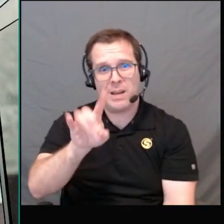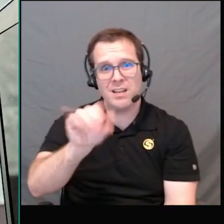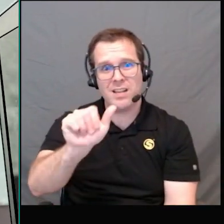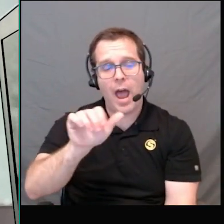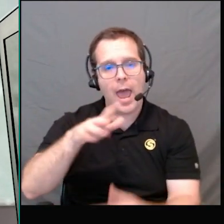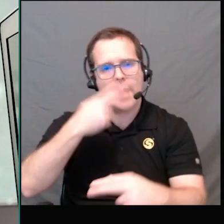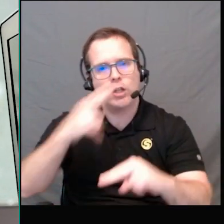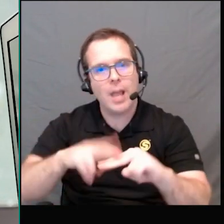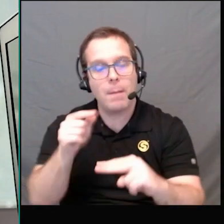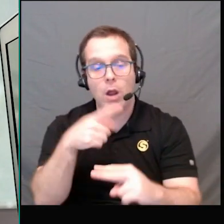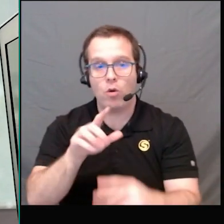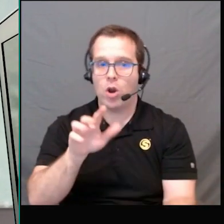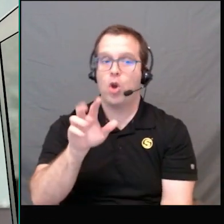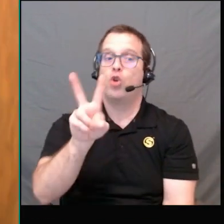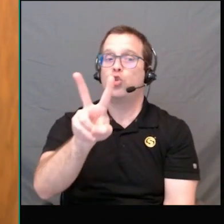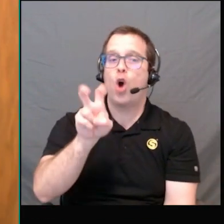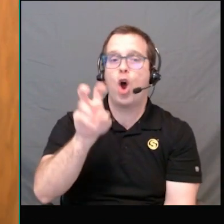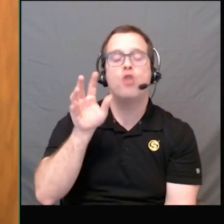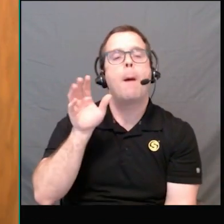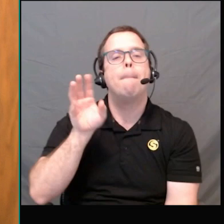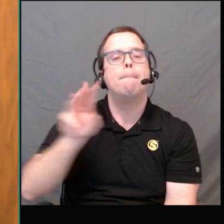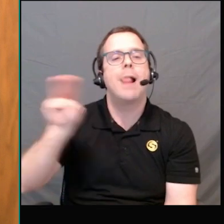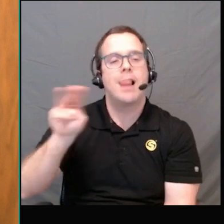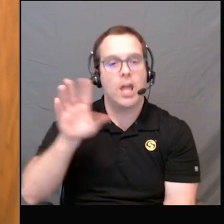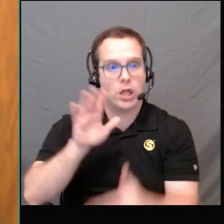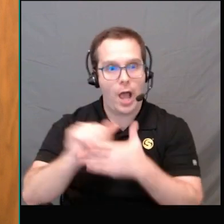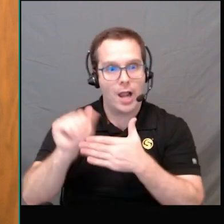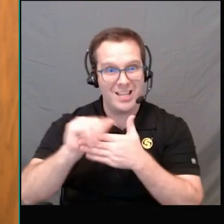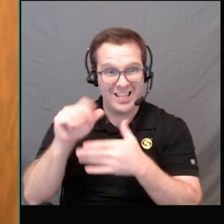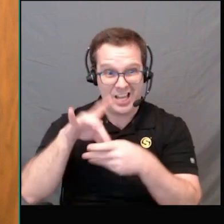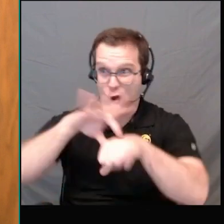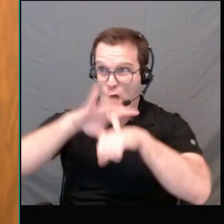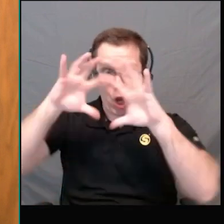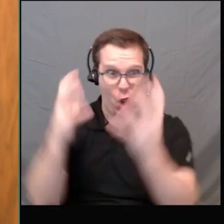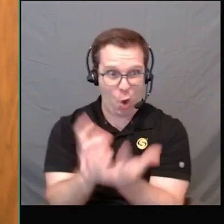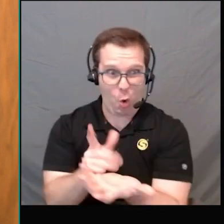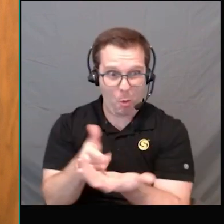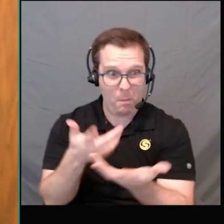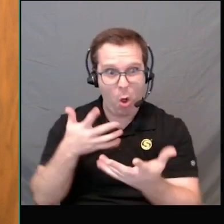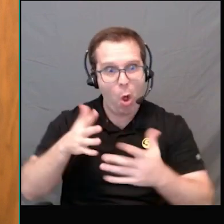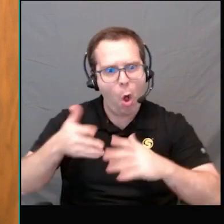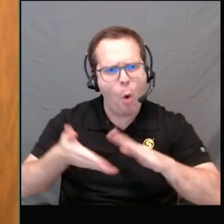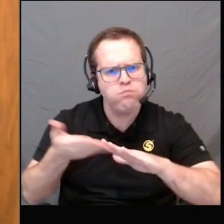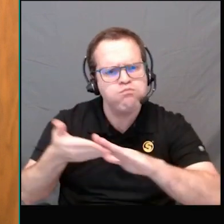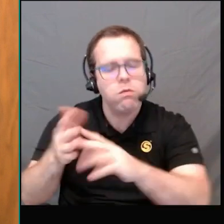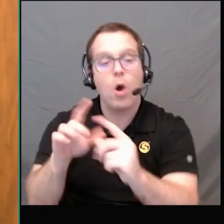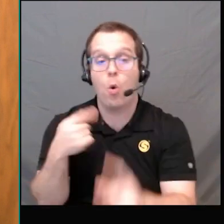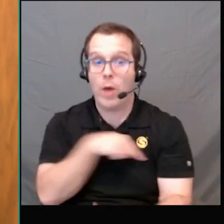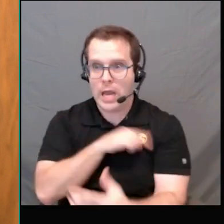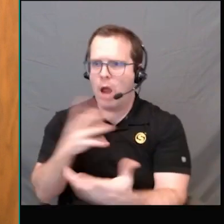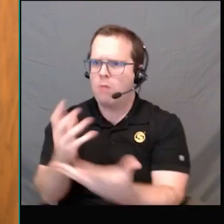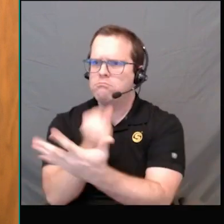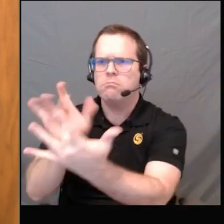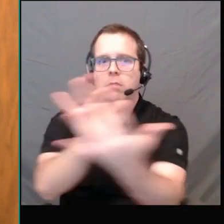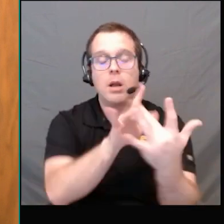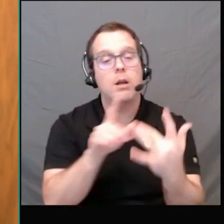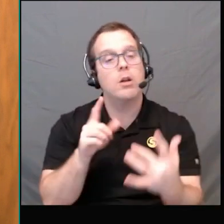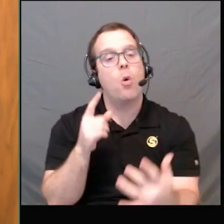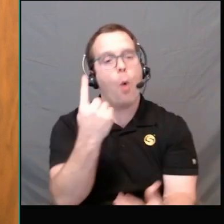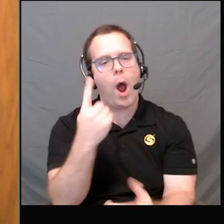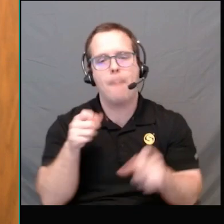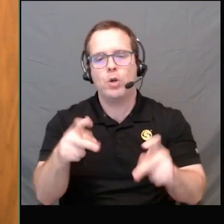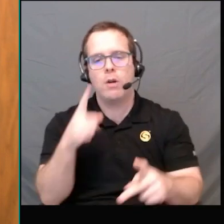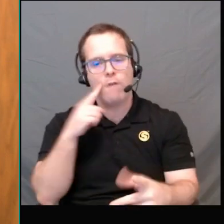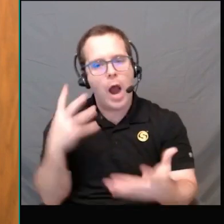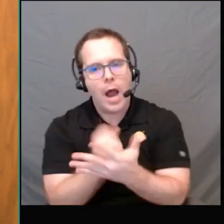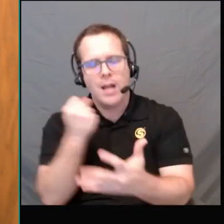global industry. There's been many wins, but one thing that we lost is the opportunity to catch up and just connect in person at events that have long been